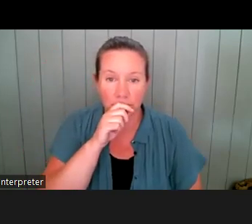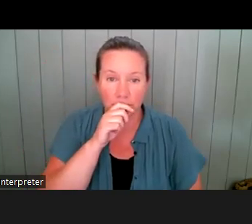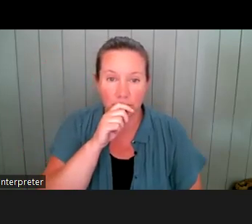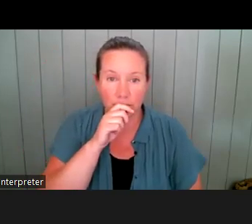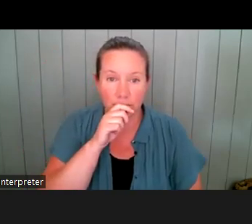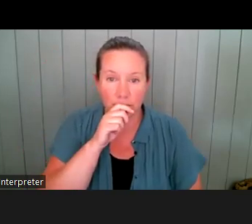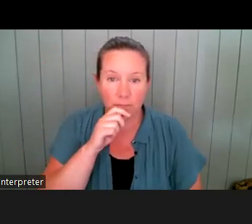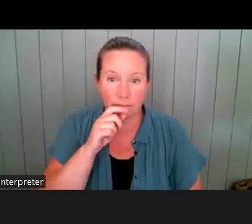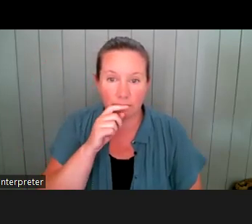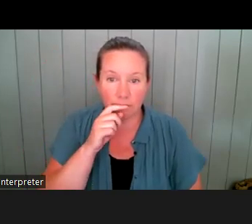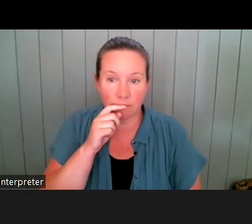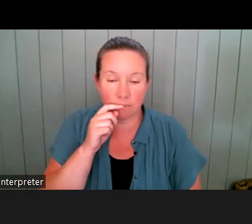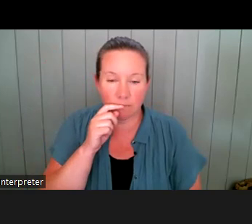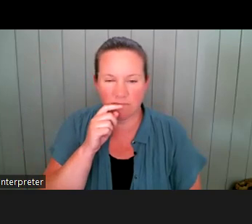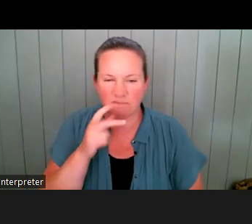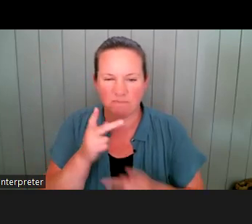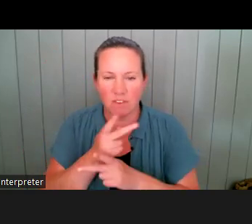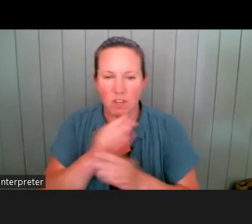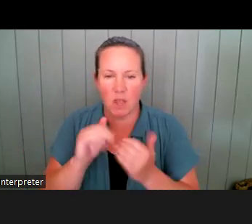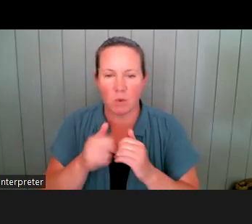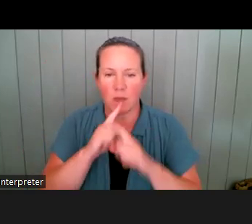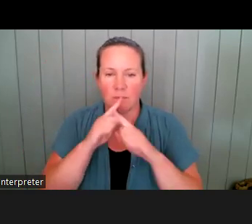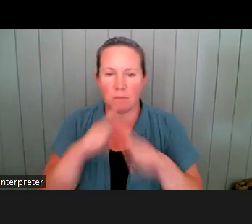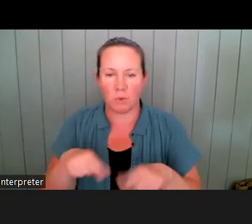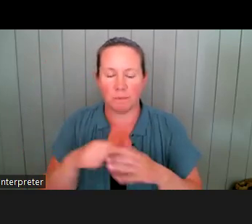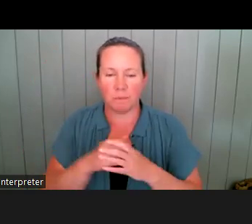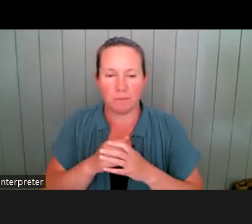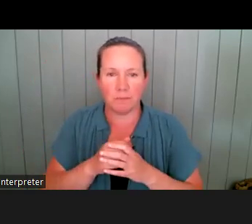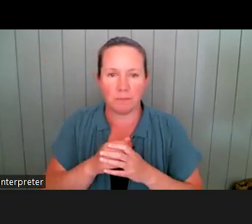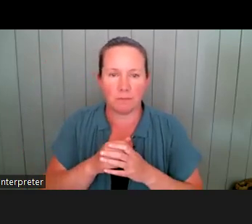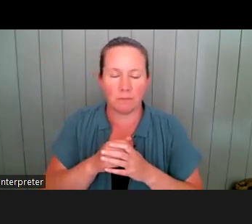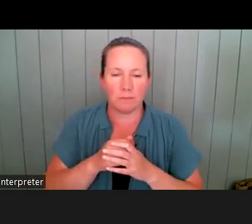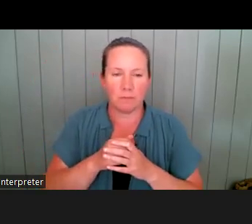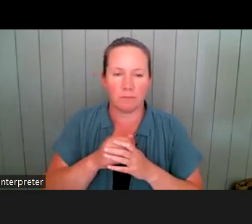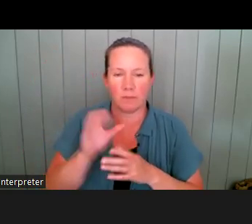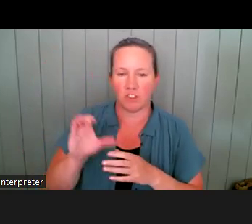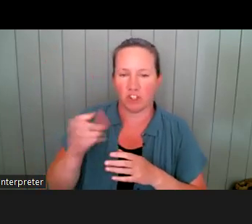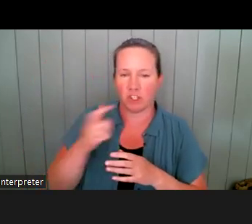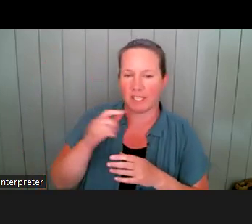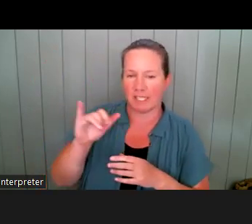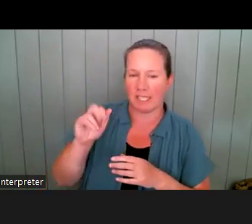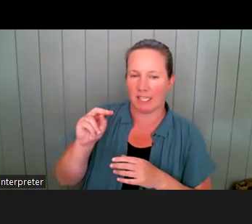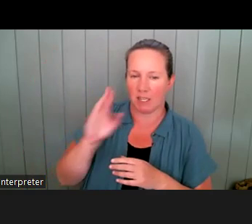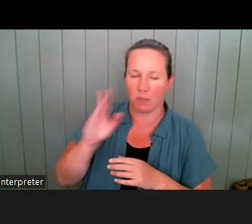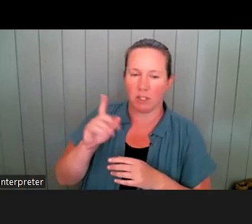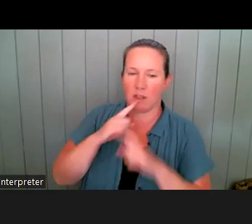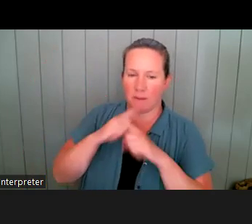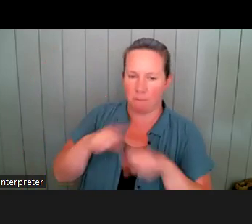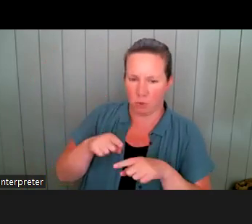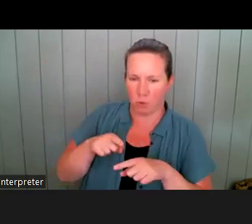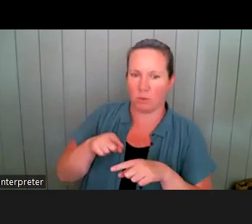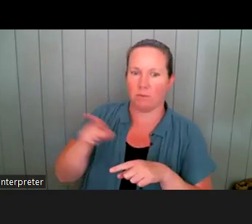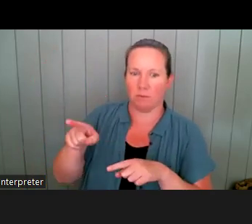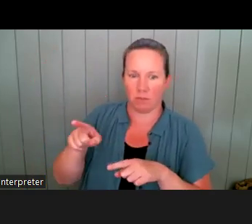I guess I can. Oh, so I think Ian will send her the notice to unmute. Yes, I have